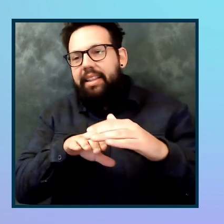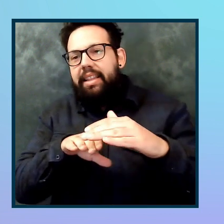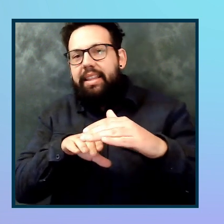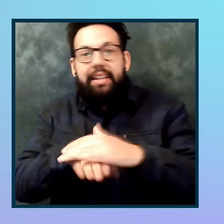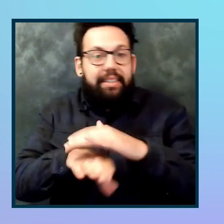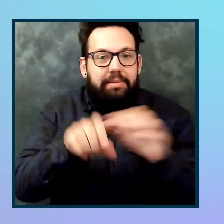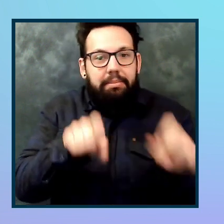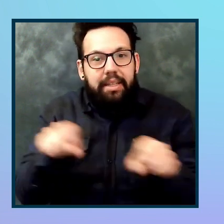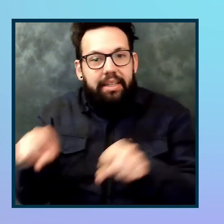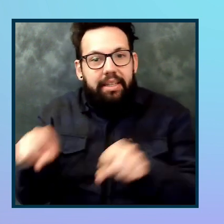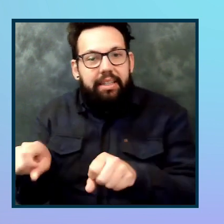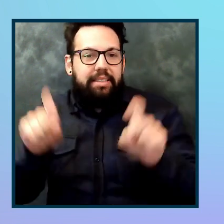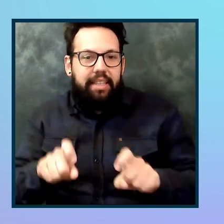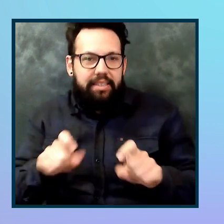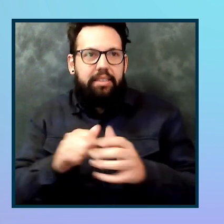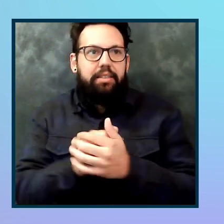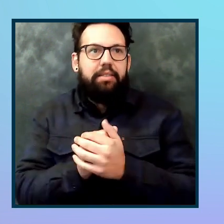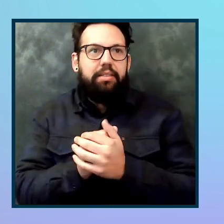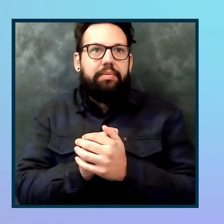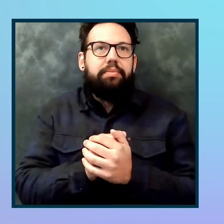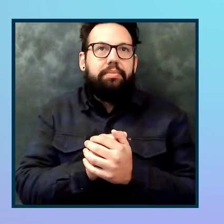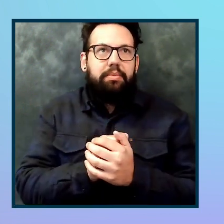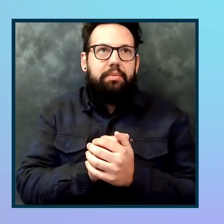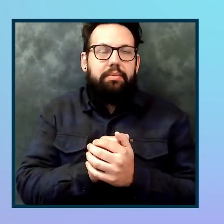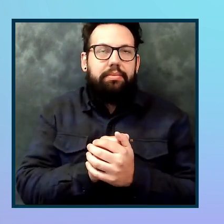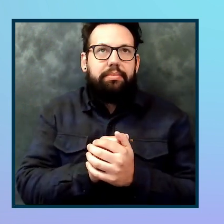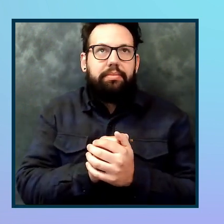to us than going to